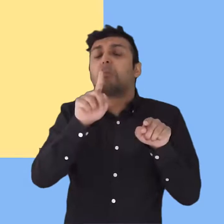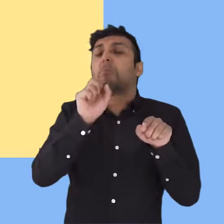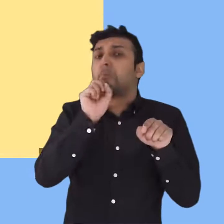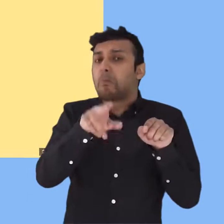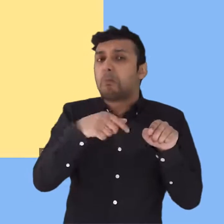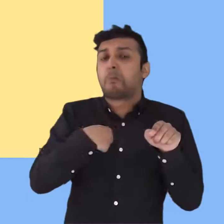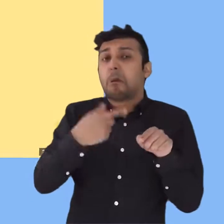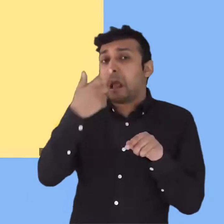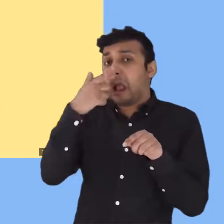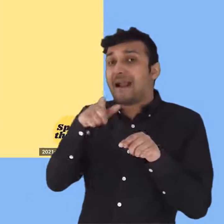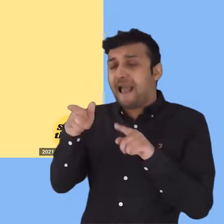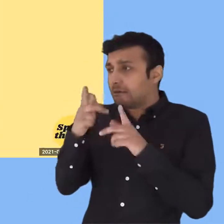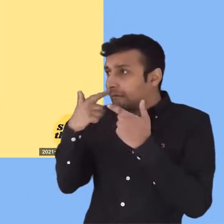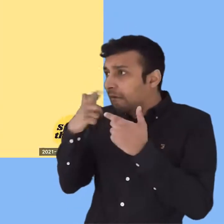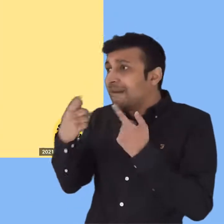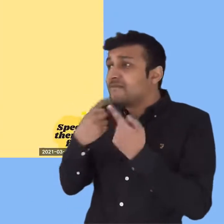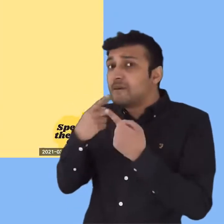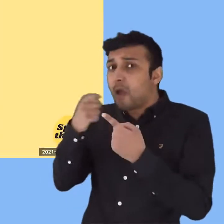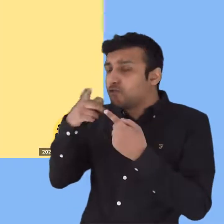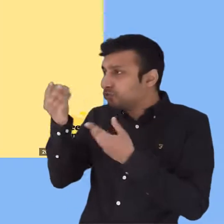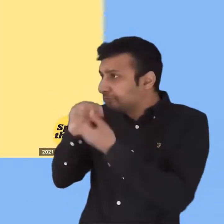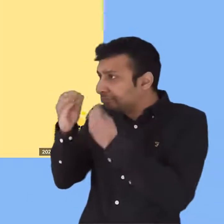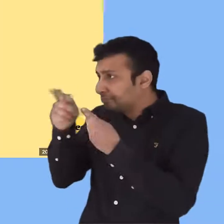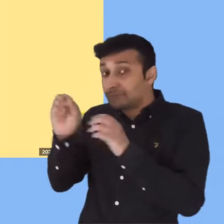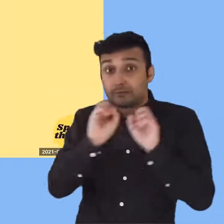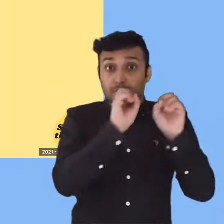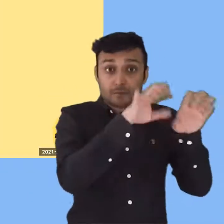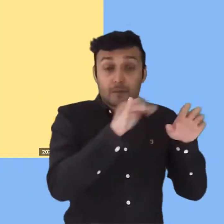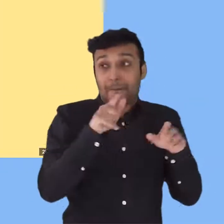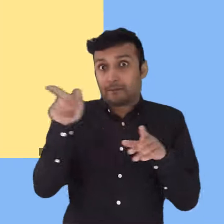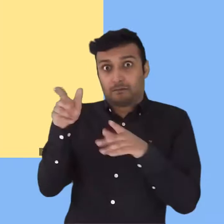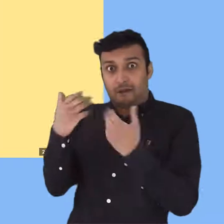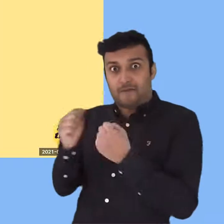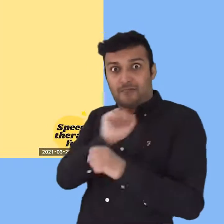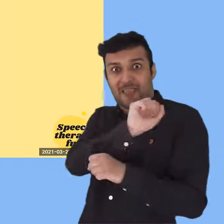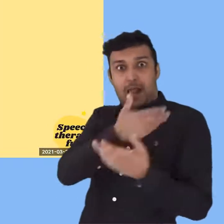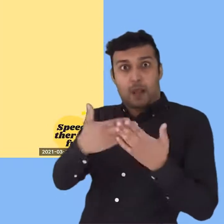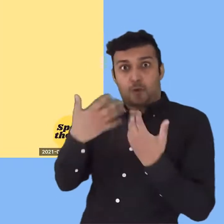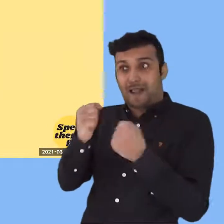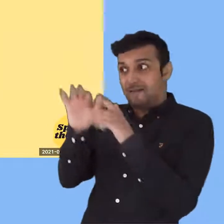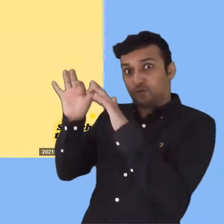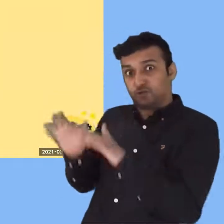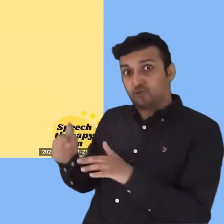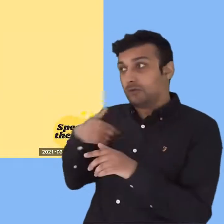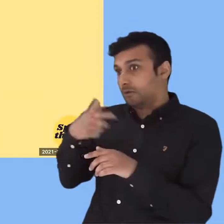okay, well, I can provide this information to these families if they read in this language to them if they would like,